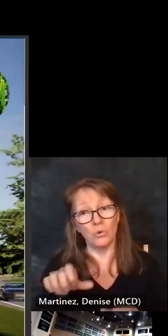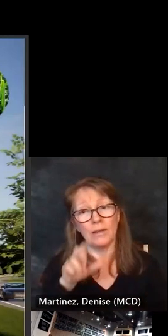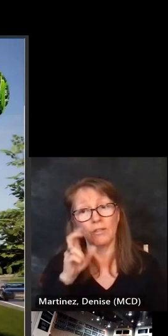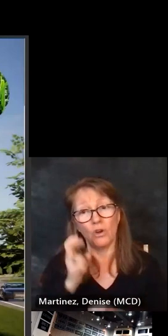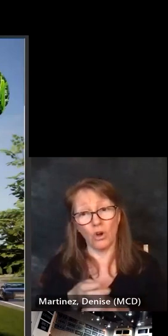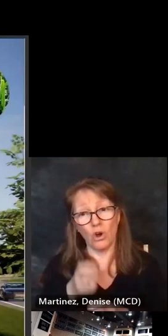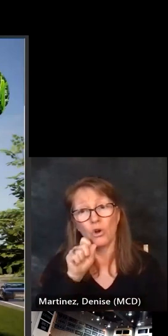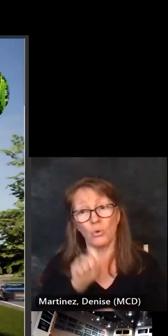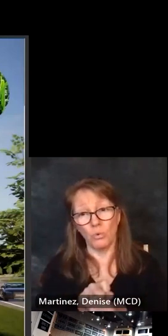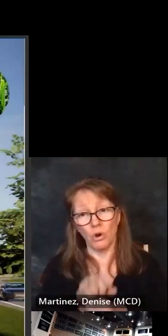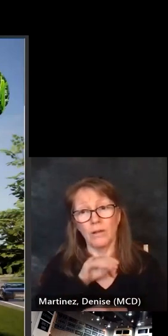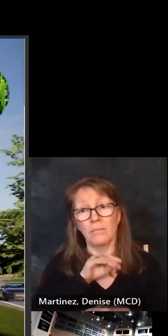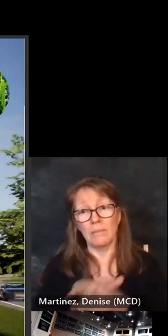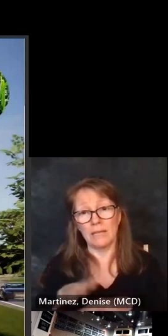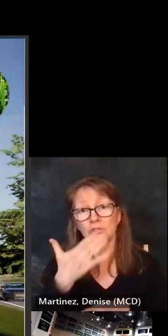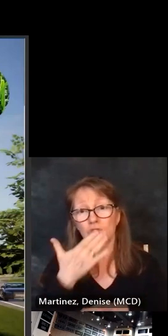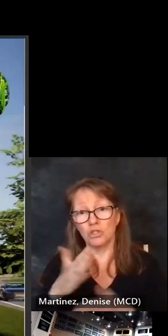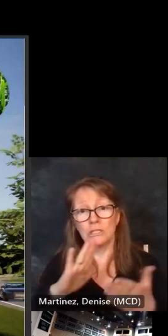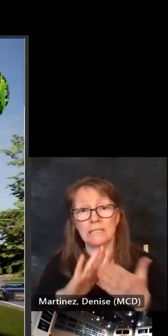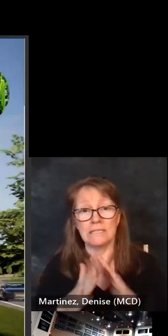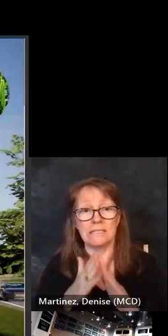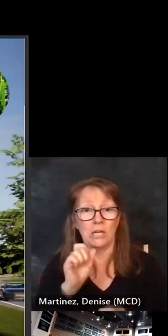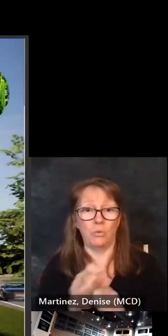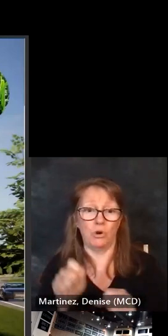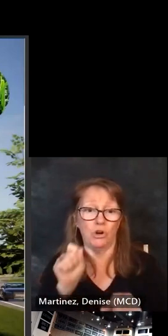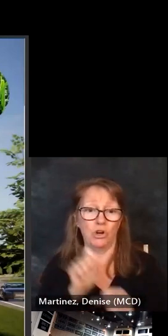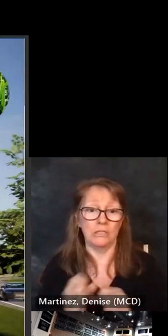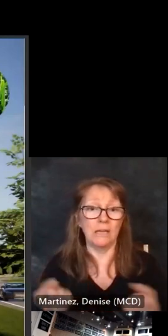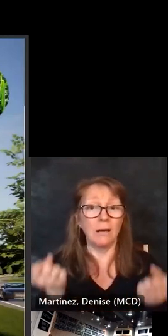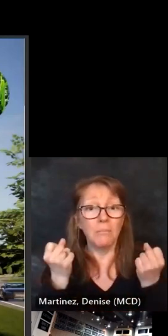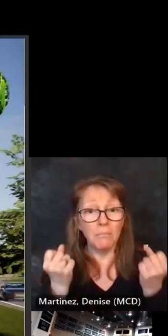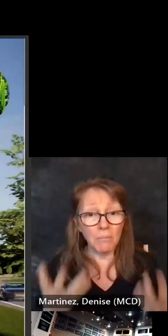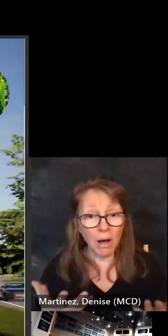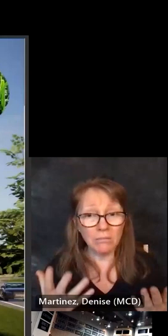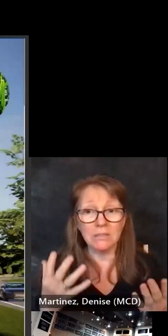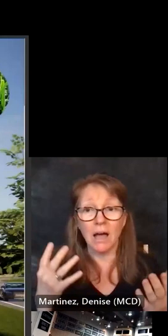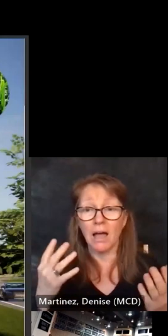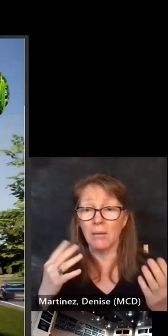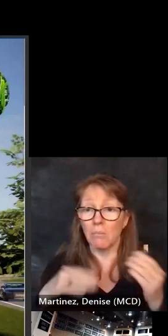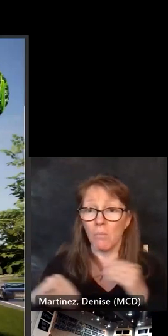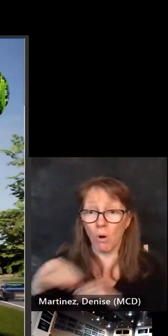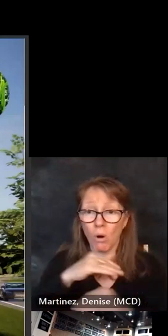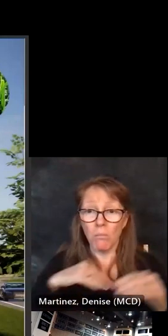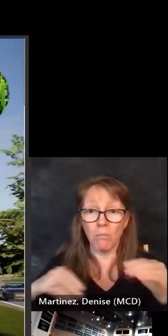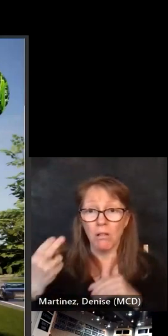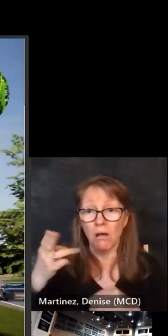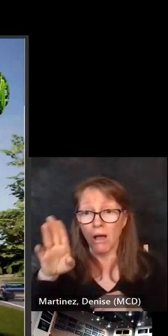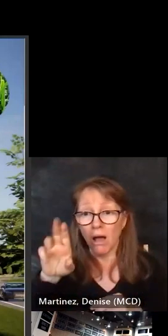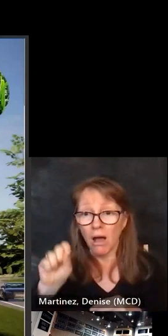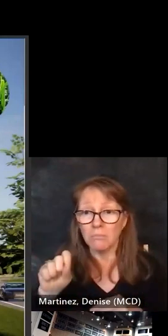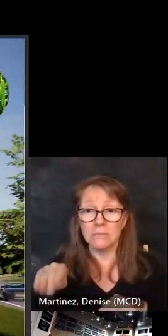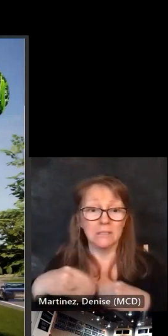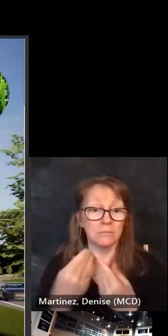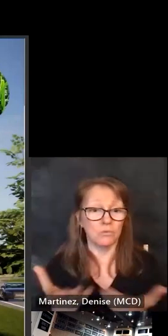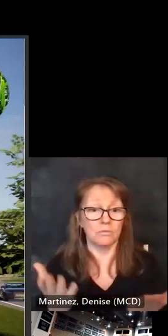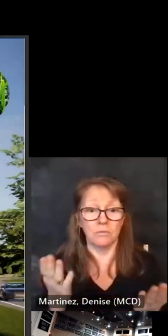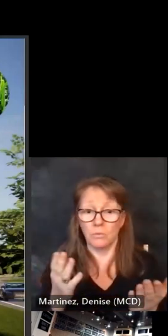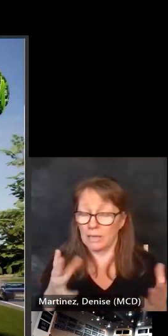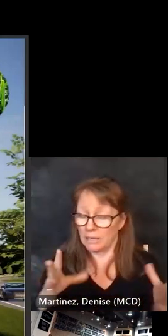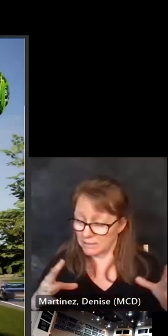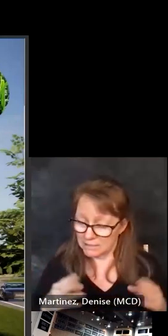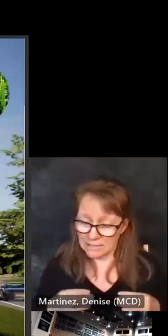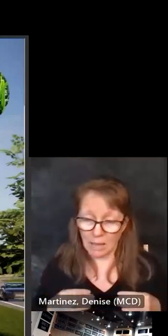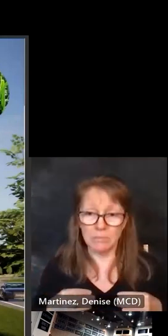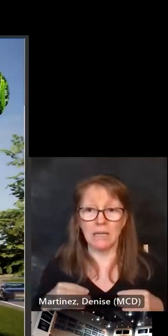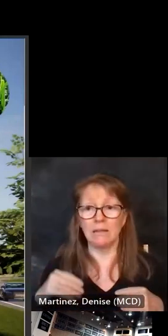work. We live with major multimodal transit hubs serving a huge amount of Boston. We went along with removing the overpass to